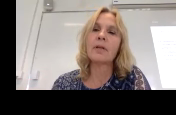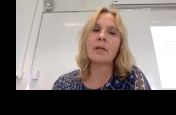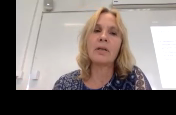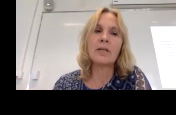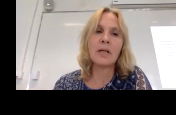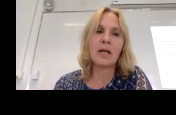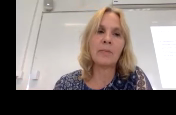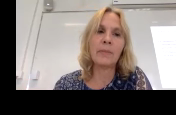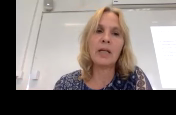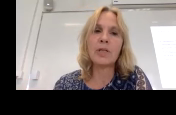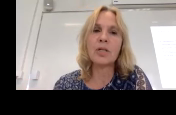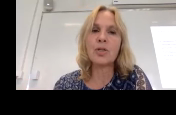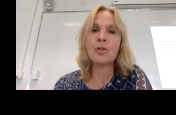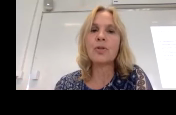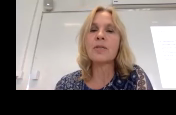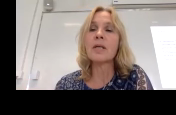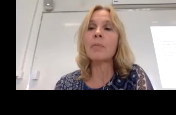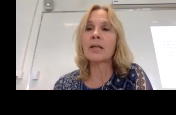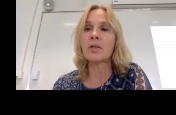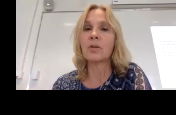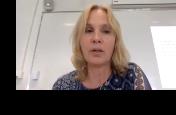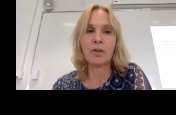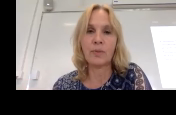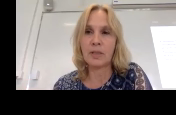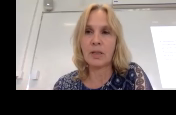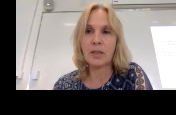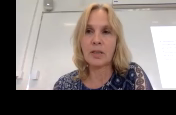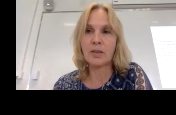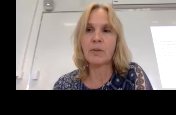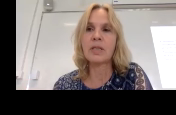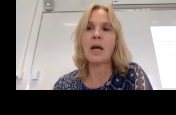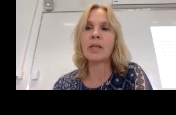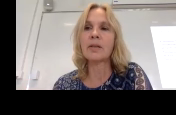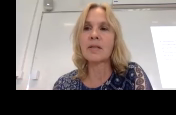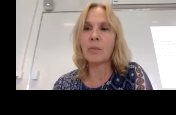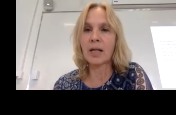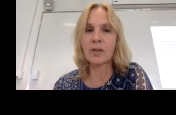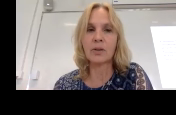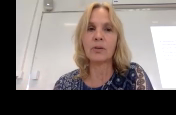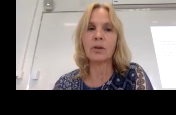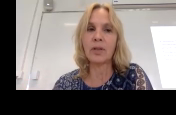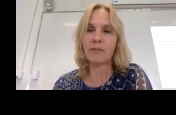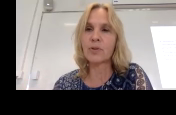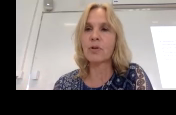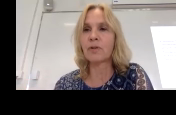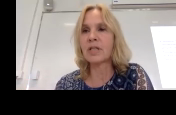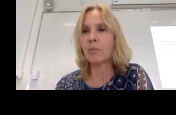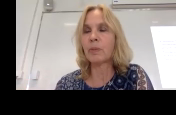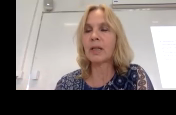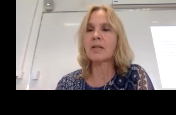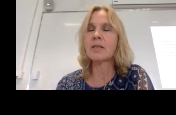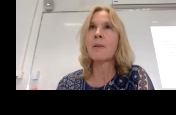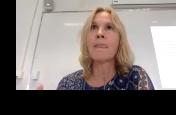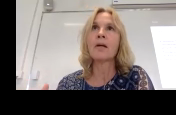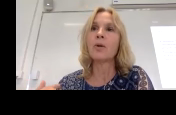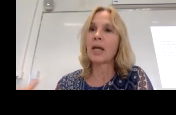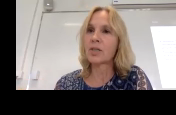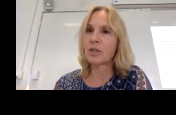If this inhibition is due to sublexical characteristics, so it's happening at the sublexical level. So for example,